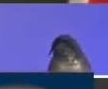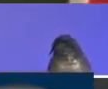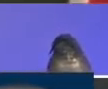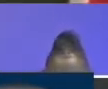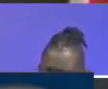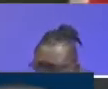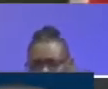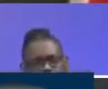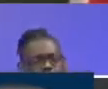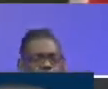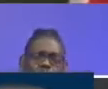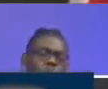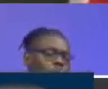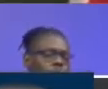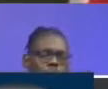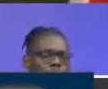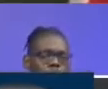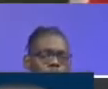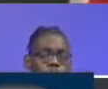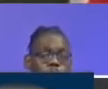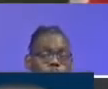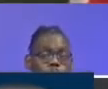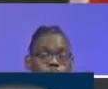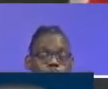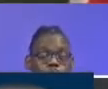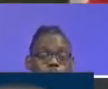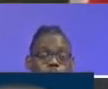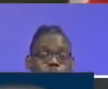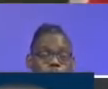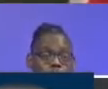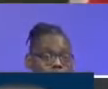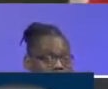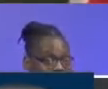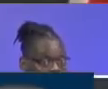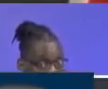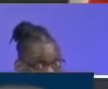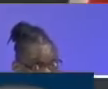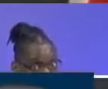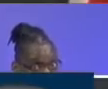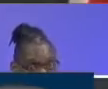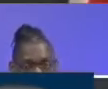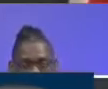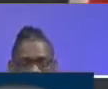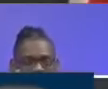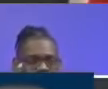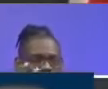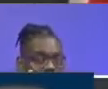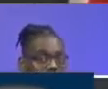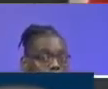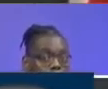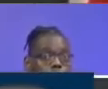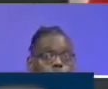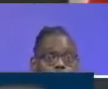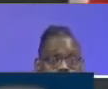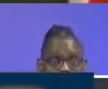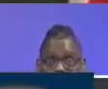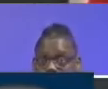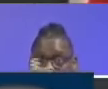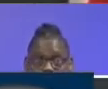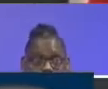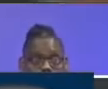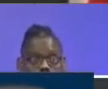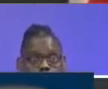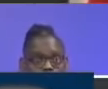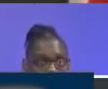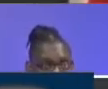difficult situation. If that was so, then other countries and other governments would not be in the same situation. The only place that they have this government and they have